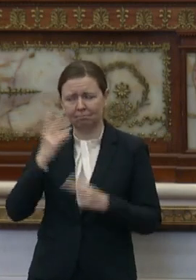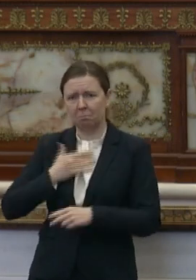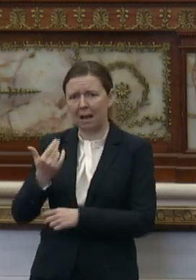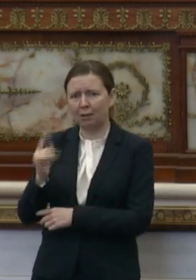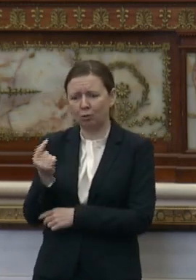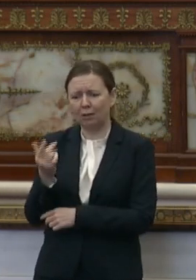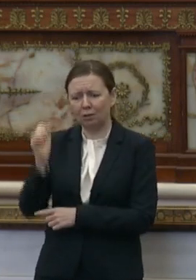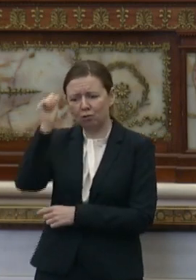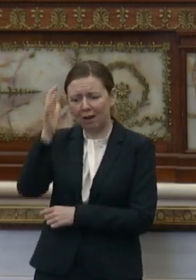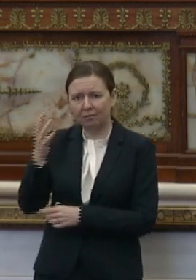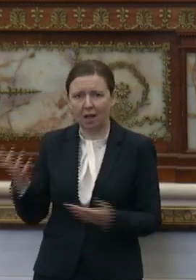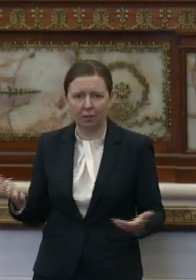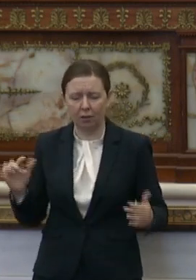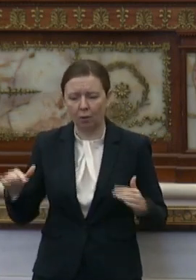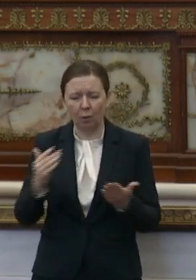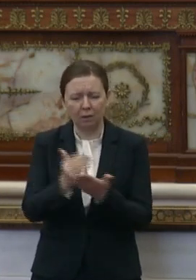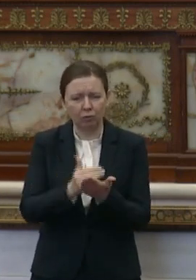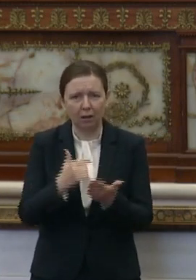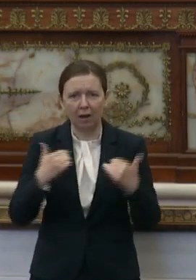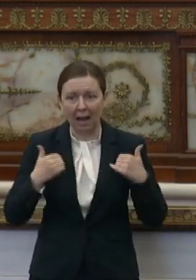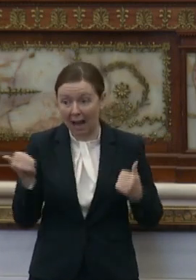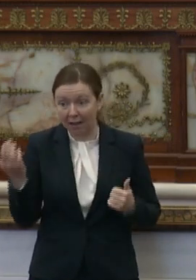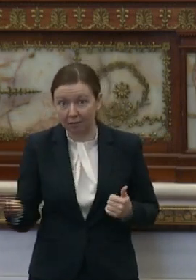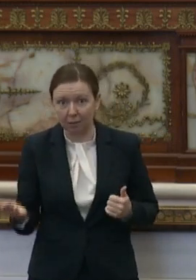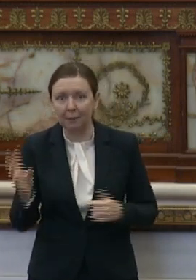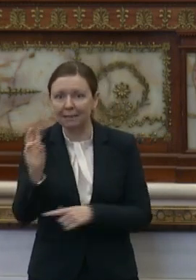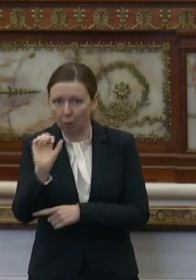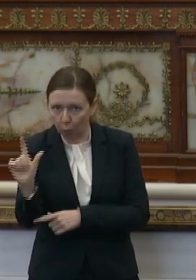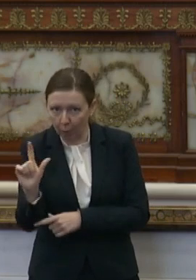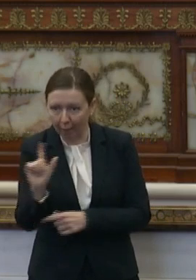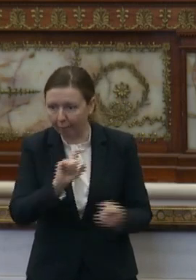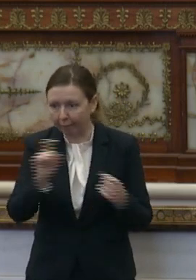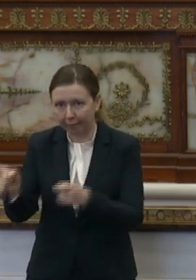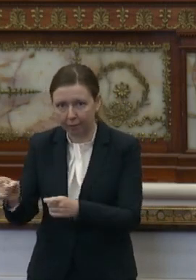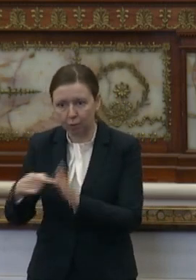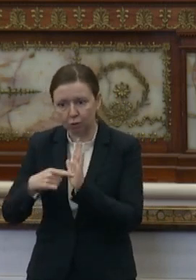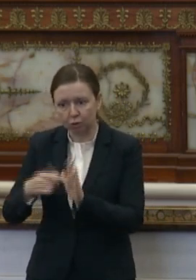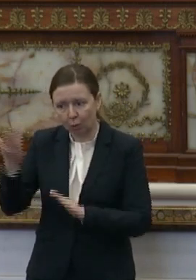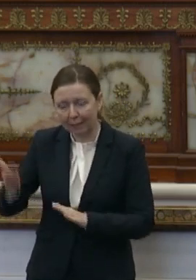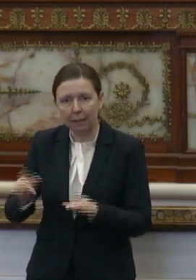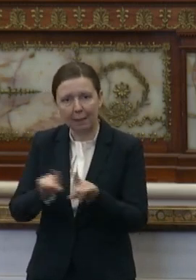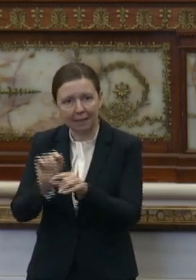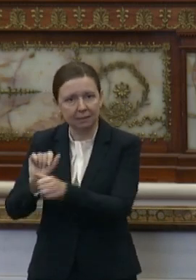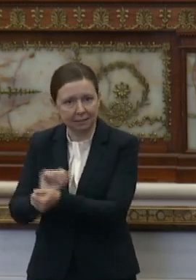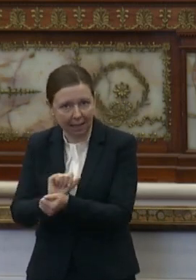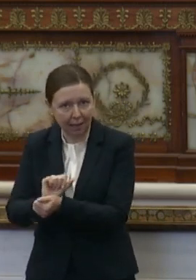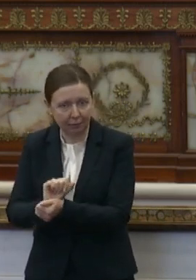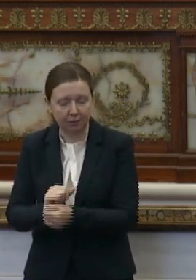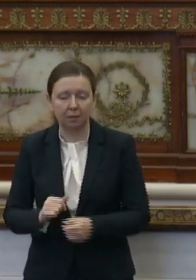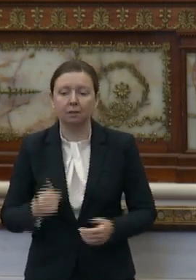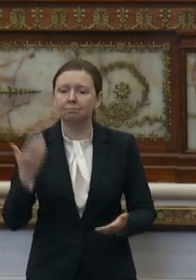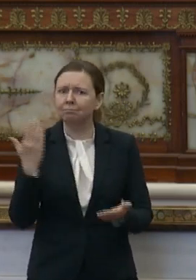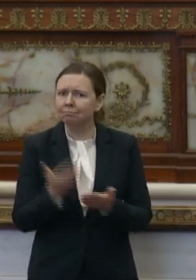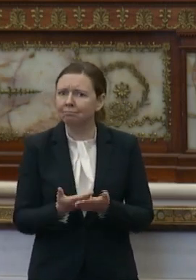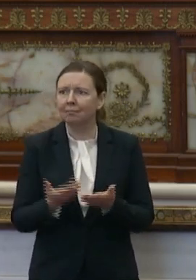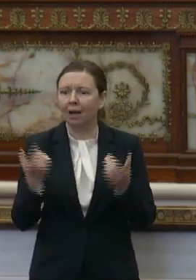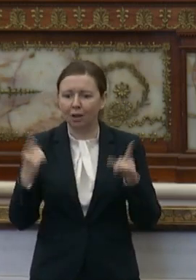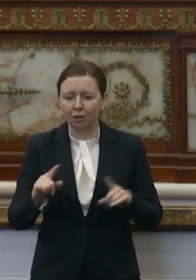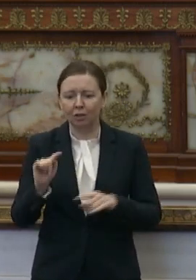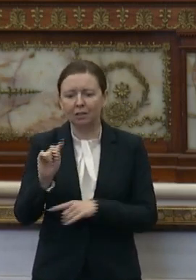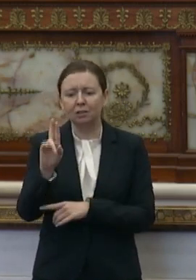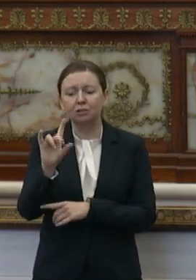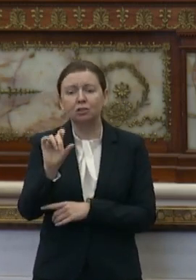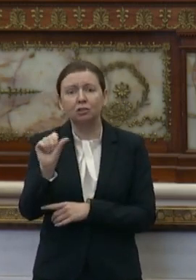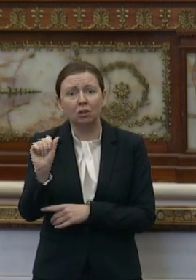great-great-grandfather. And the only record I have of him is a will showing him as a slave. And in fact, it occurred in Tulsa,